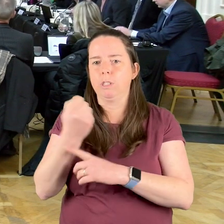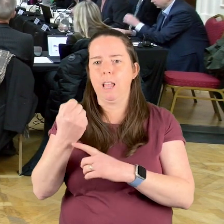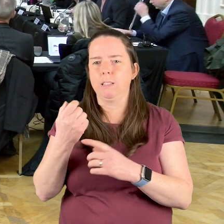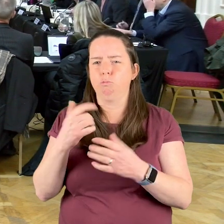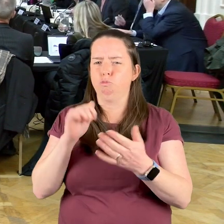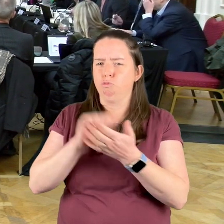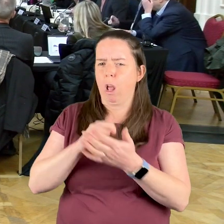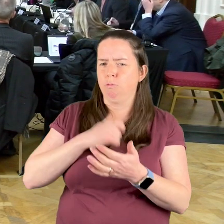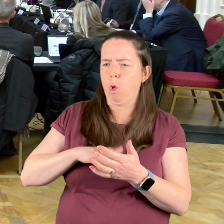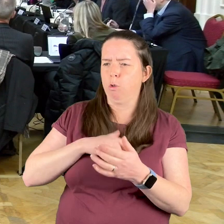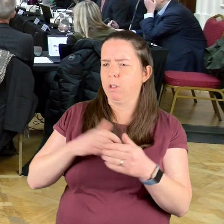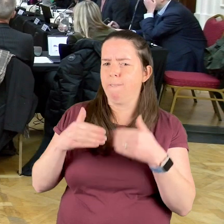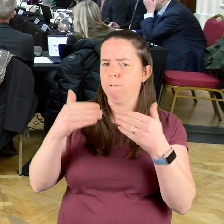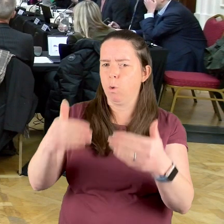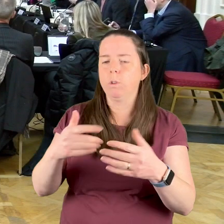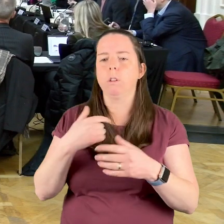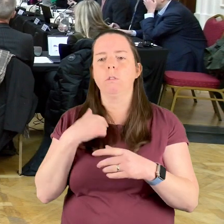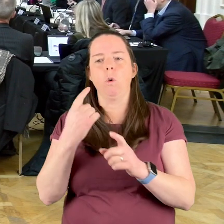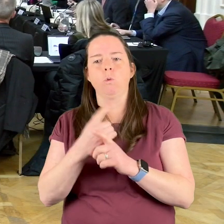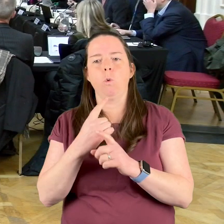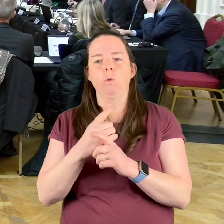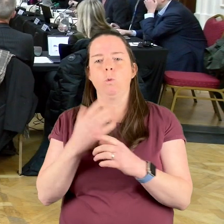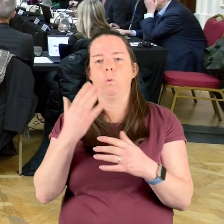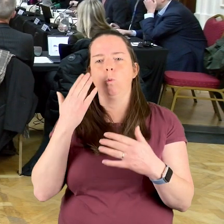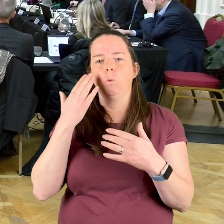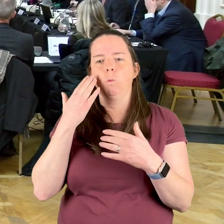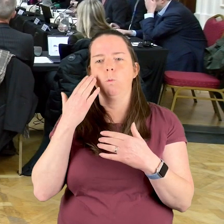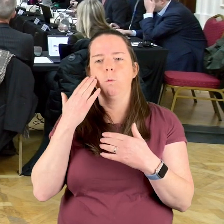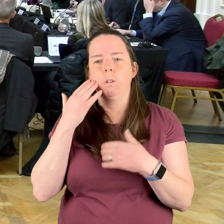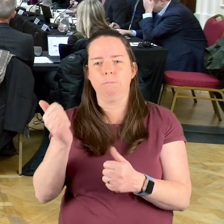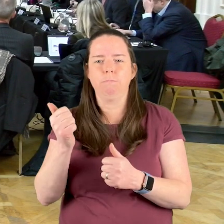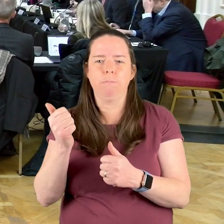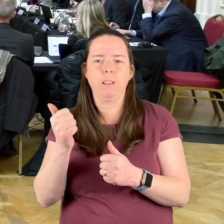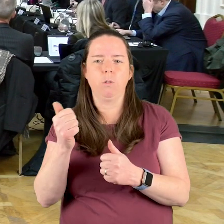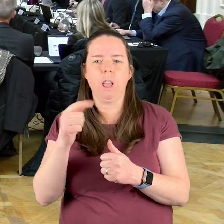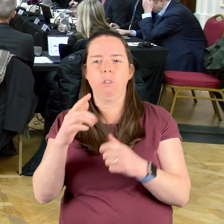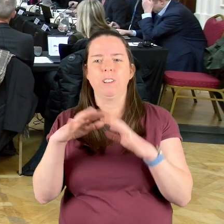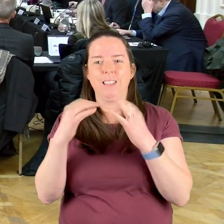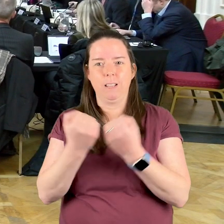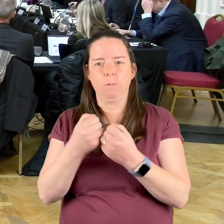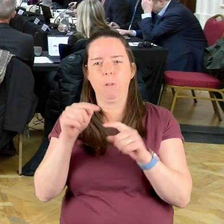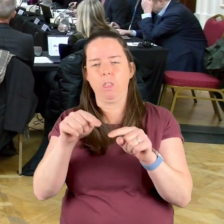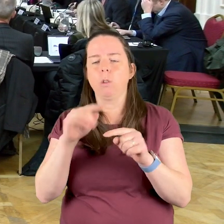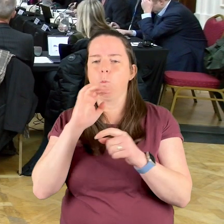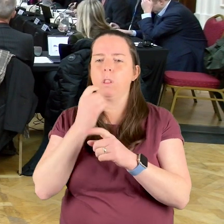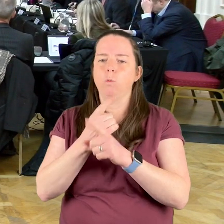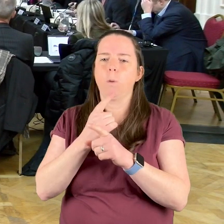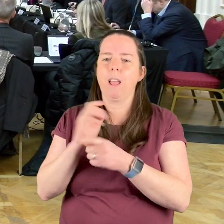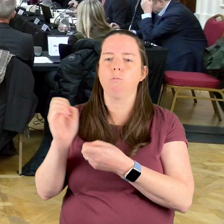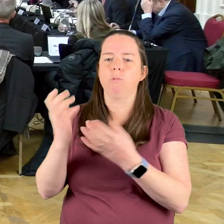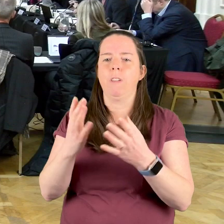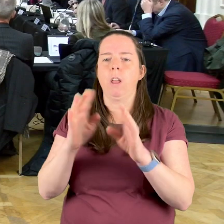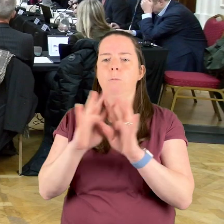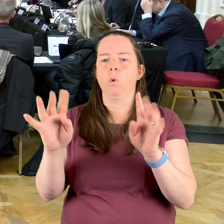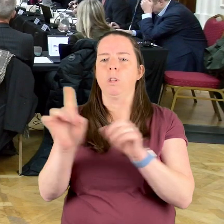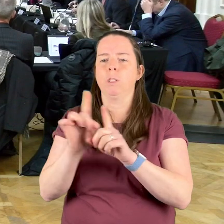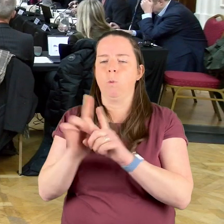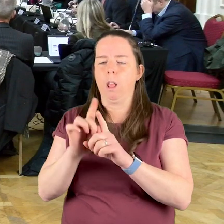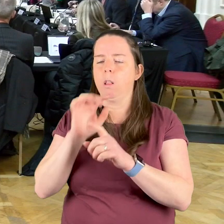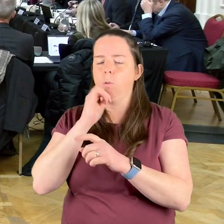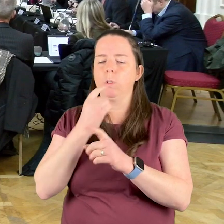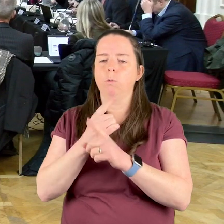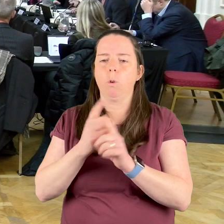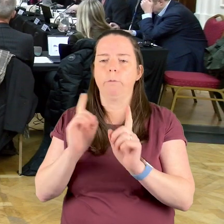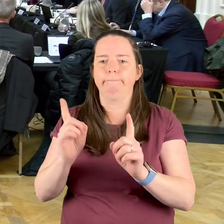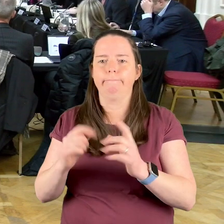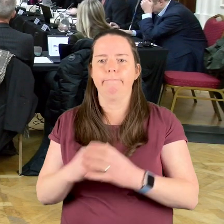are they the right roles going forward? So I talked to the mental health teams about those, and we'll talk about it in the provider board